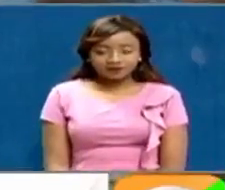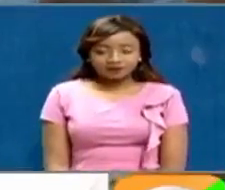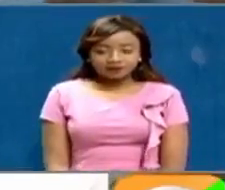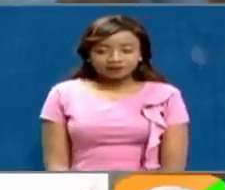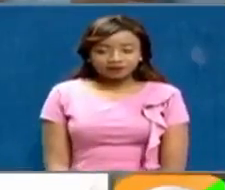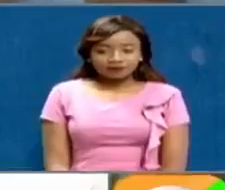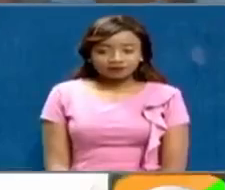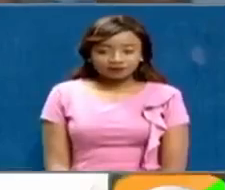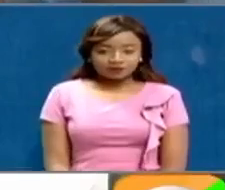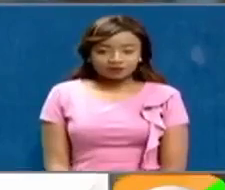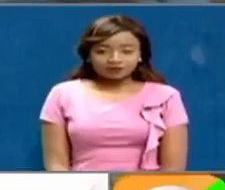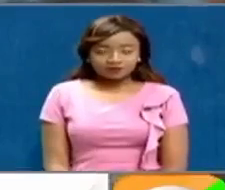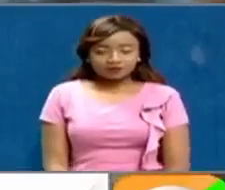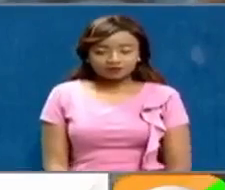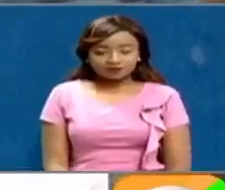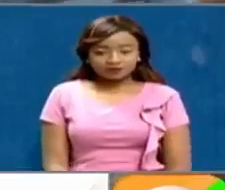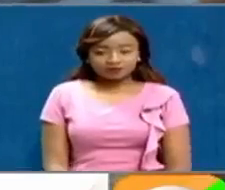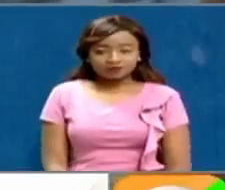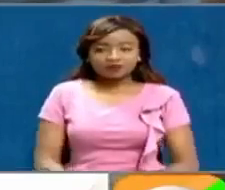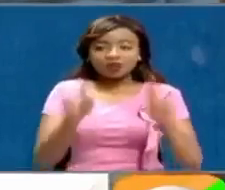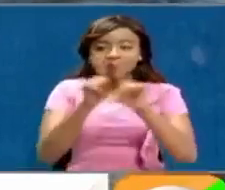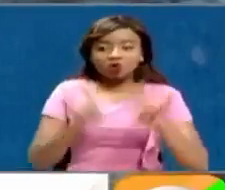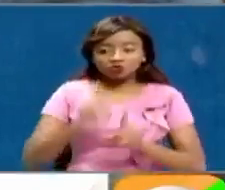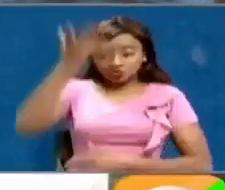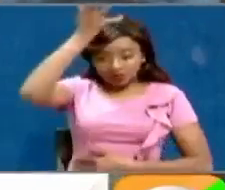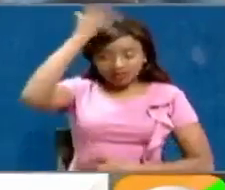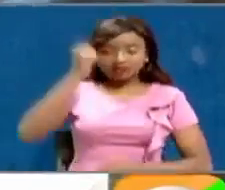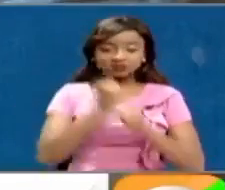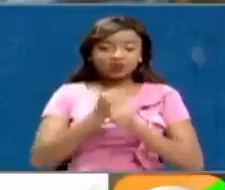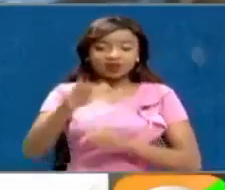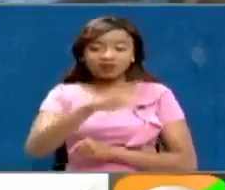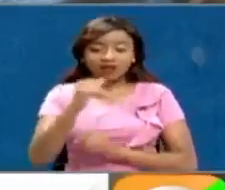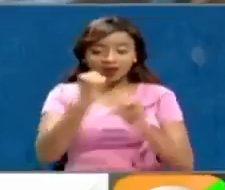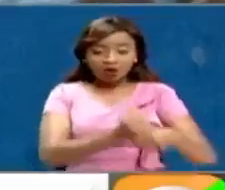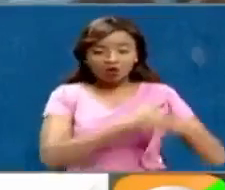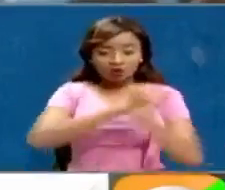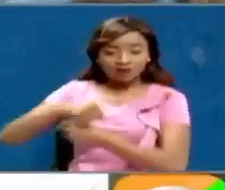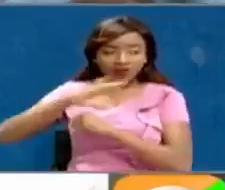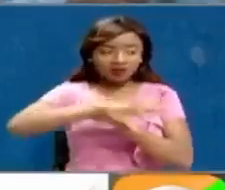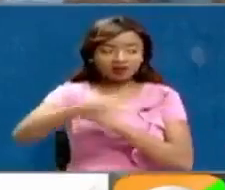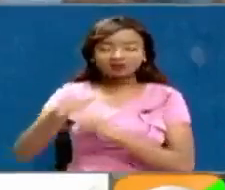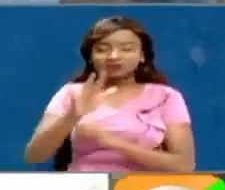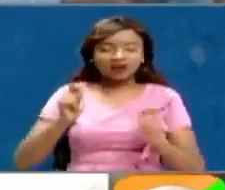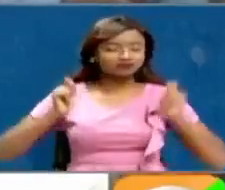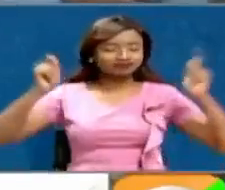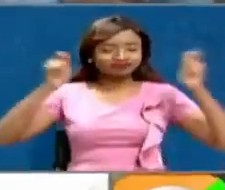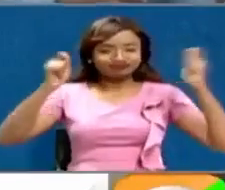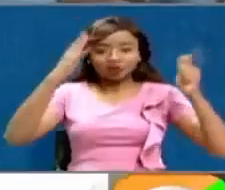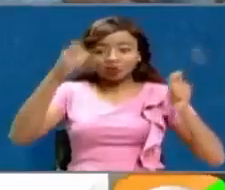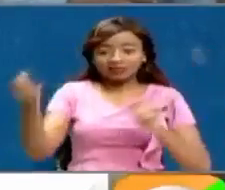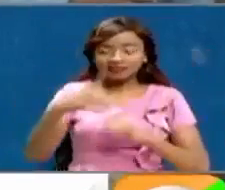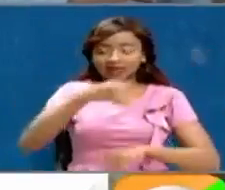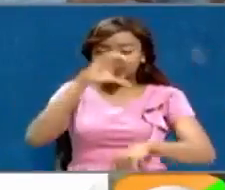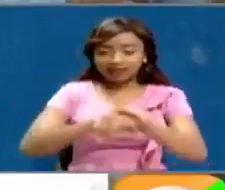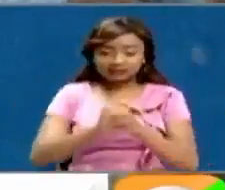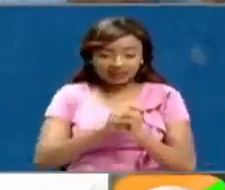Solidarity forever. Meanwhile, nurses in Homa Bay County held demos over unpaid salaries, vowing to stay